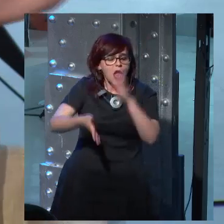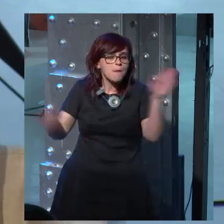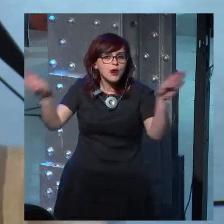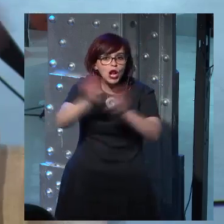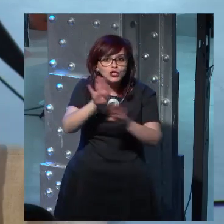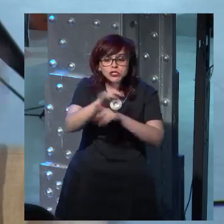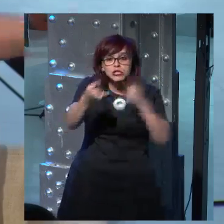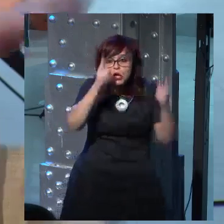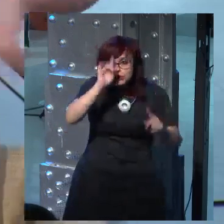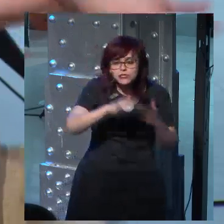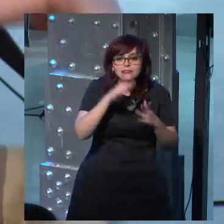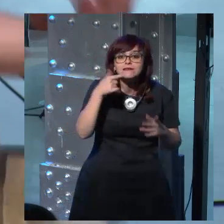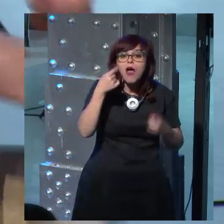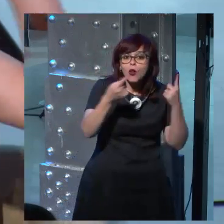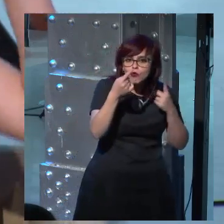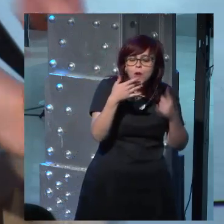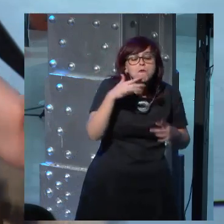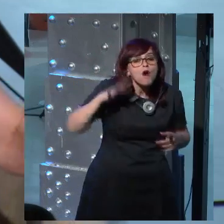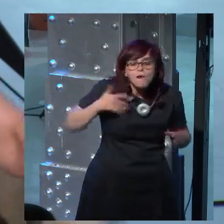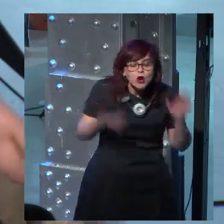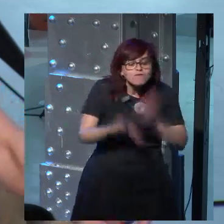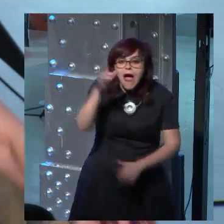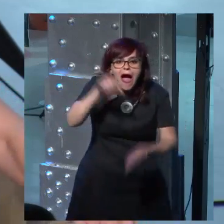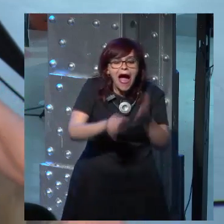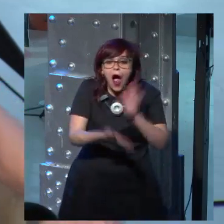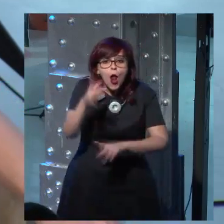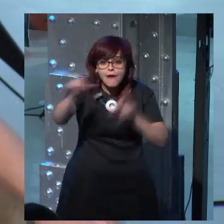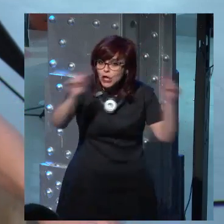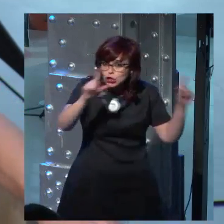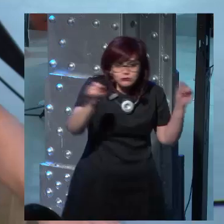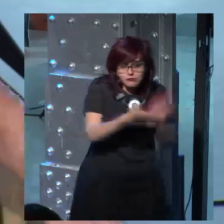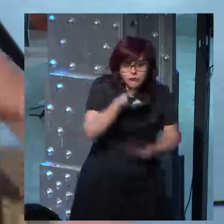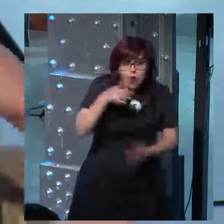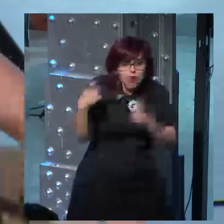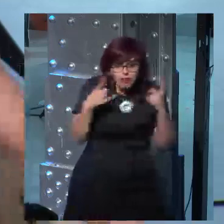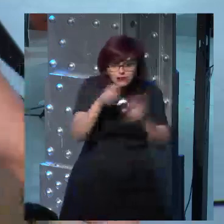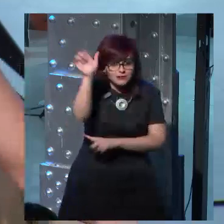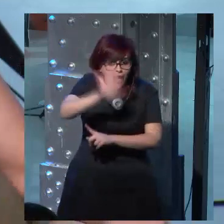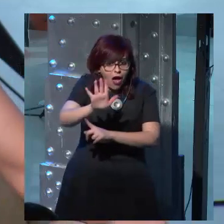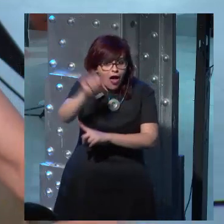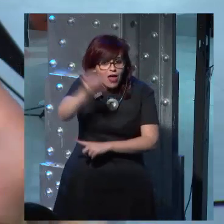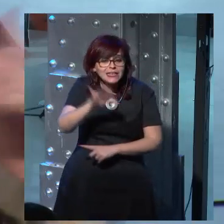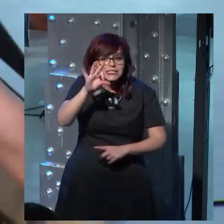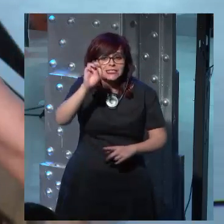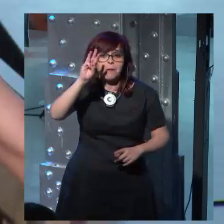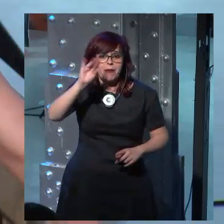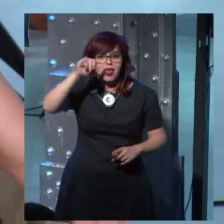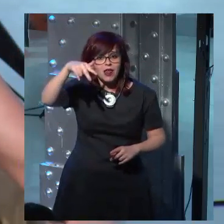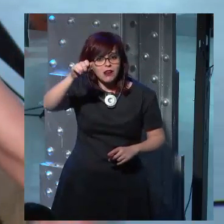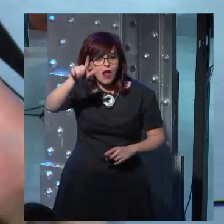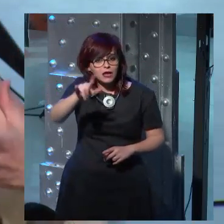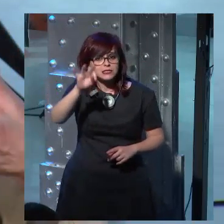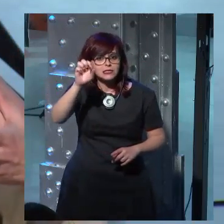go now and just forget this. Just go watch it. But he co-wrote and starred in it, and then continued to